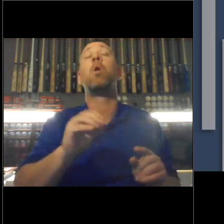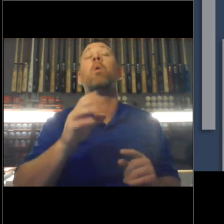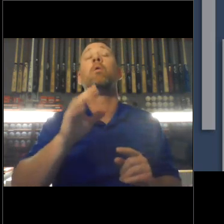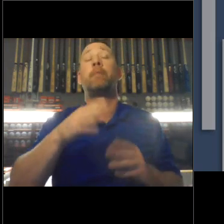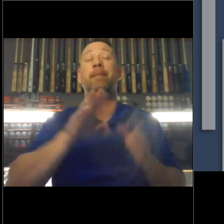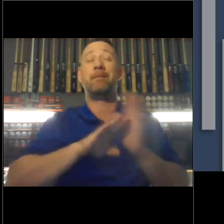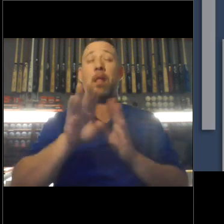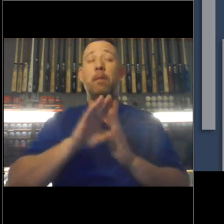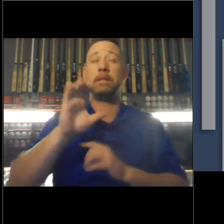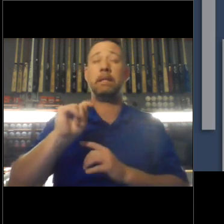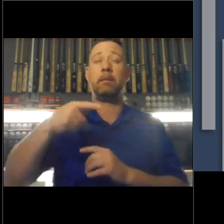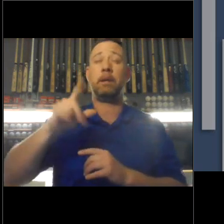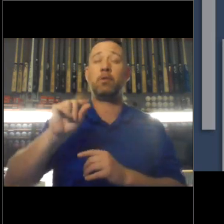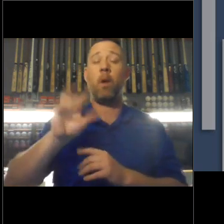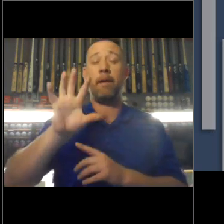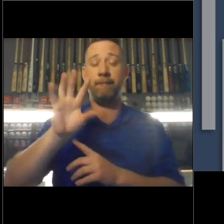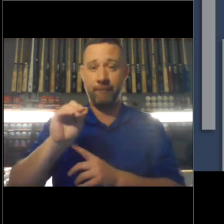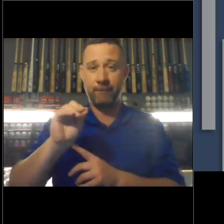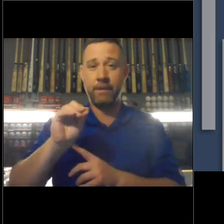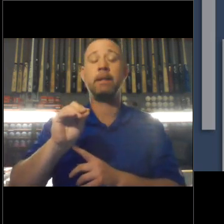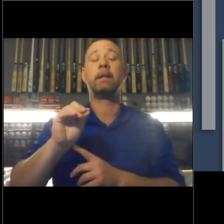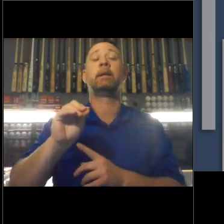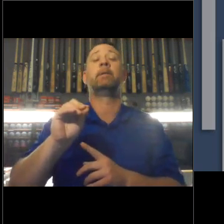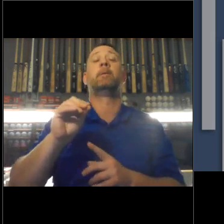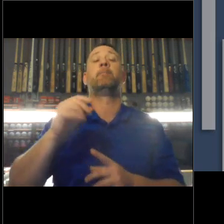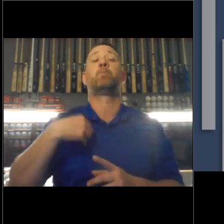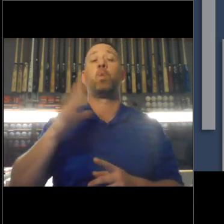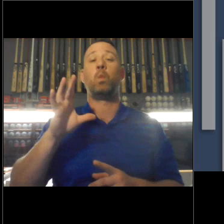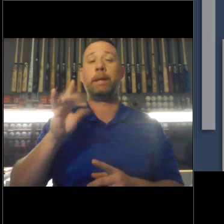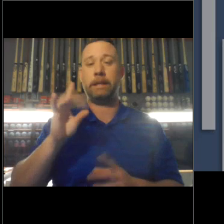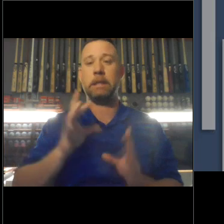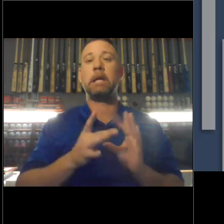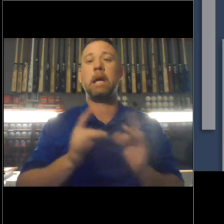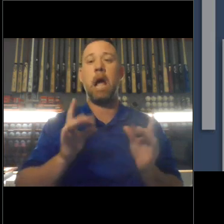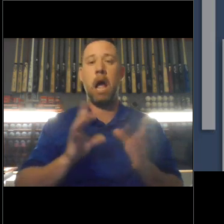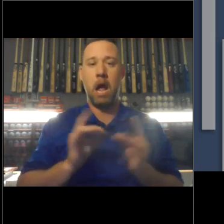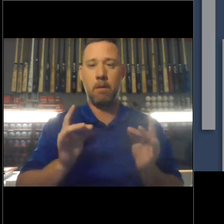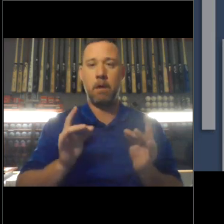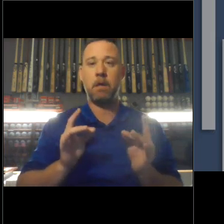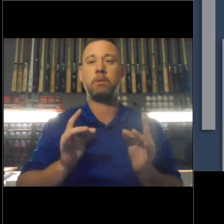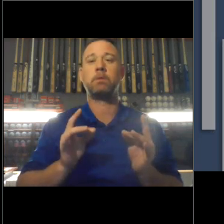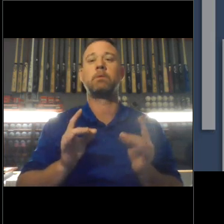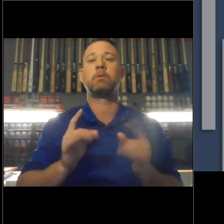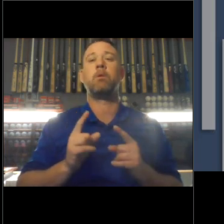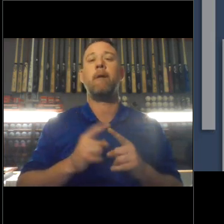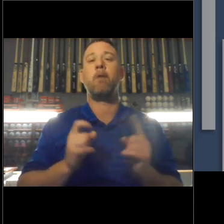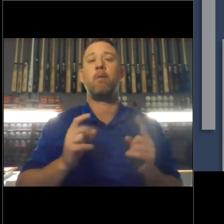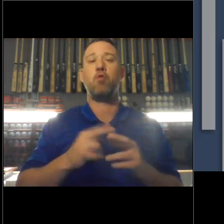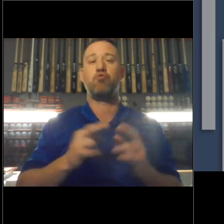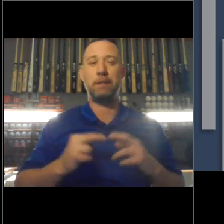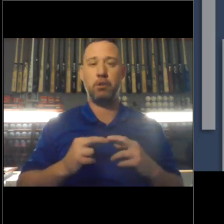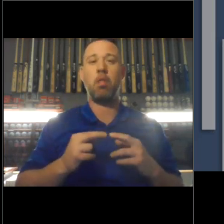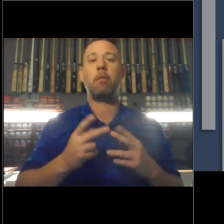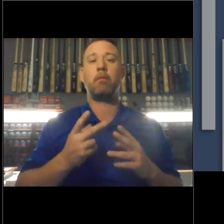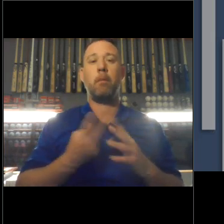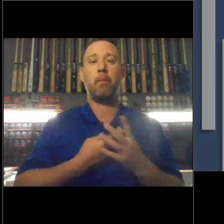2050, we actually did get comments from not only our regional transportation partners, but